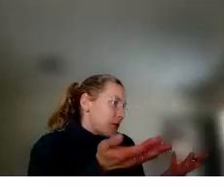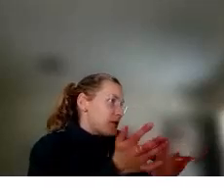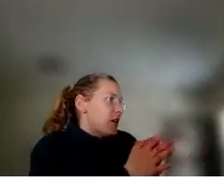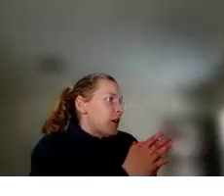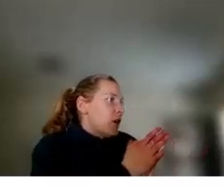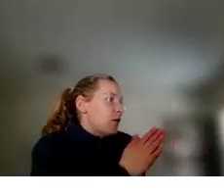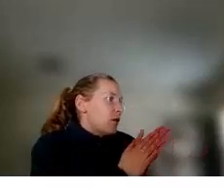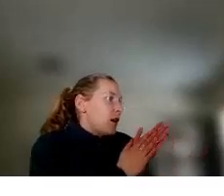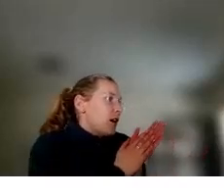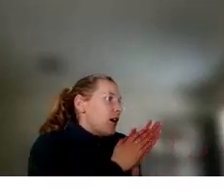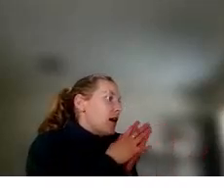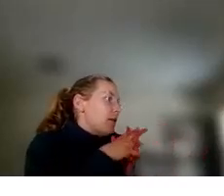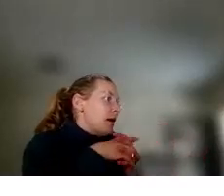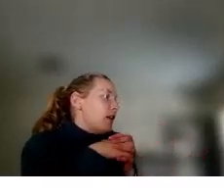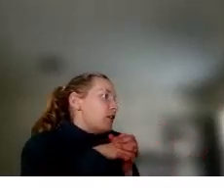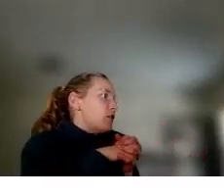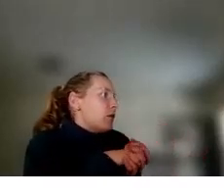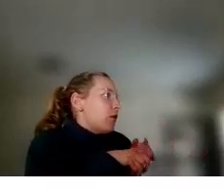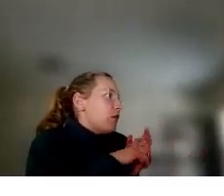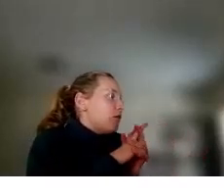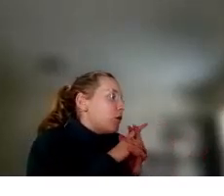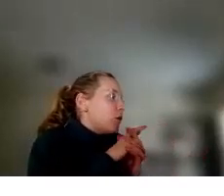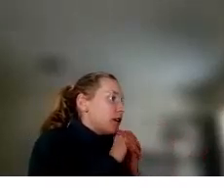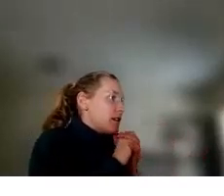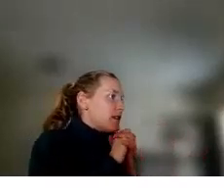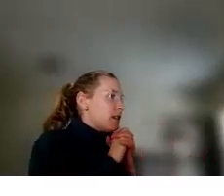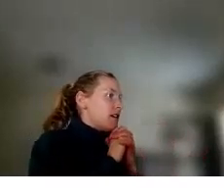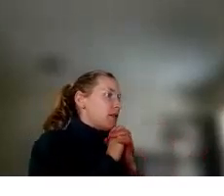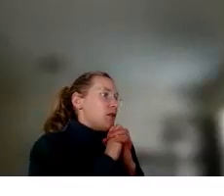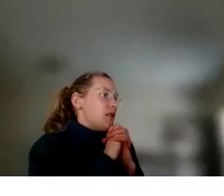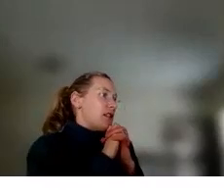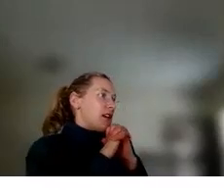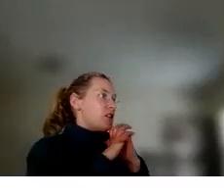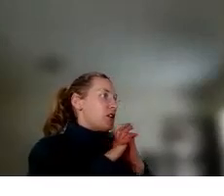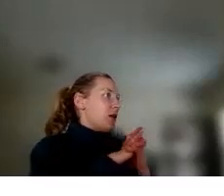individuals or members who are eligible for the